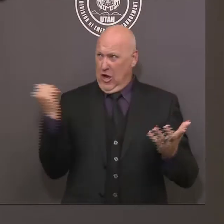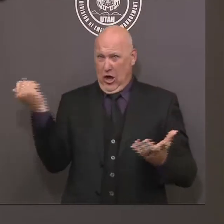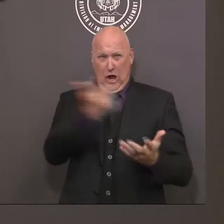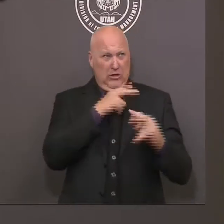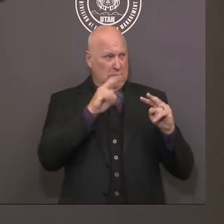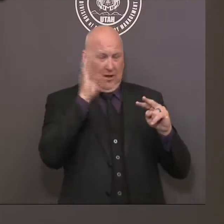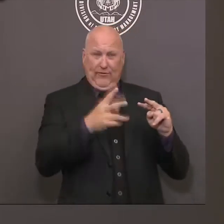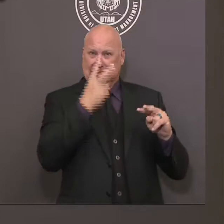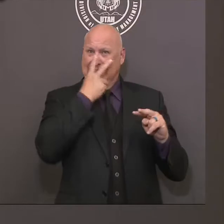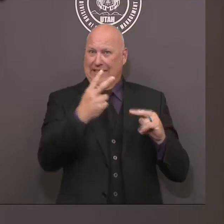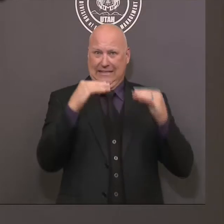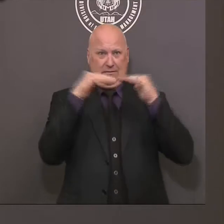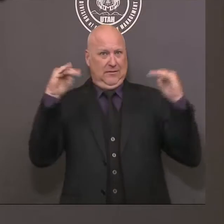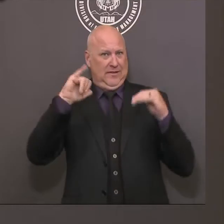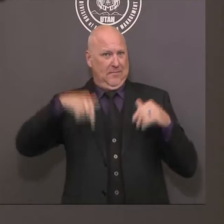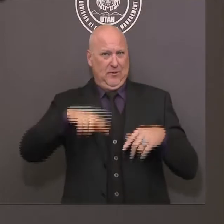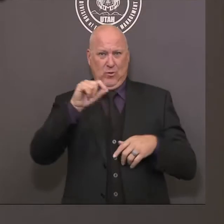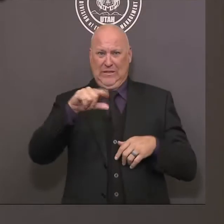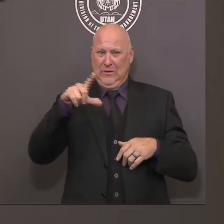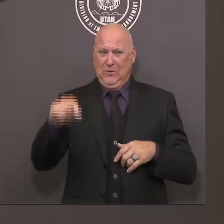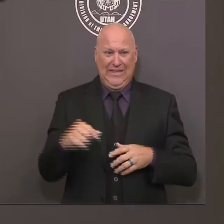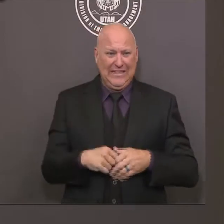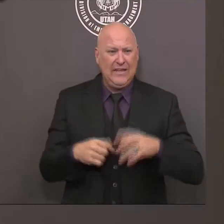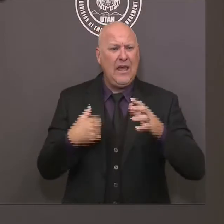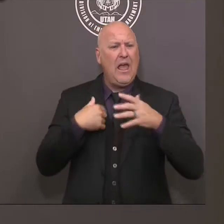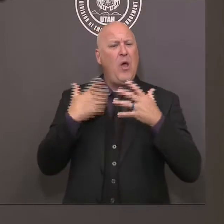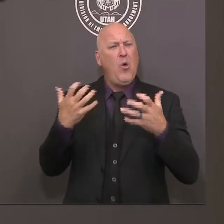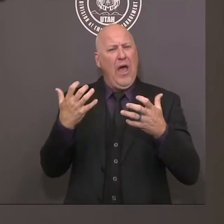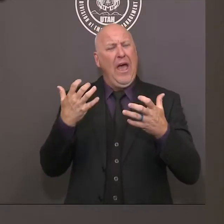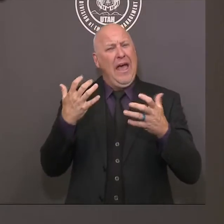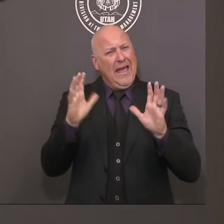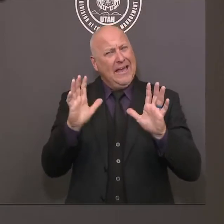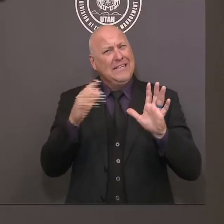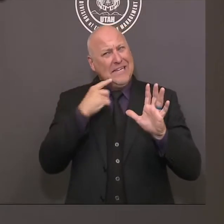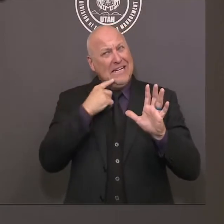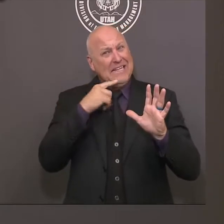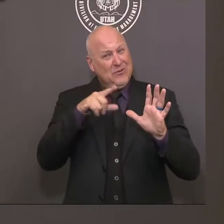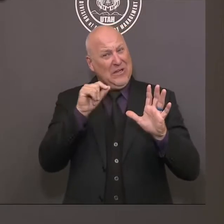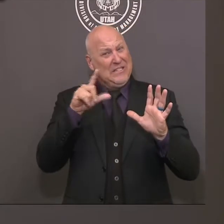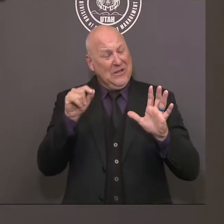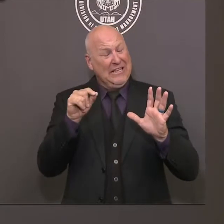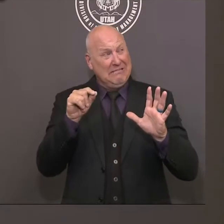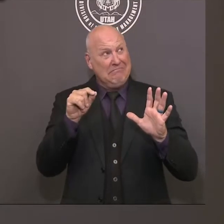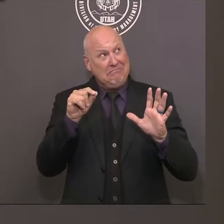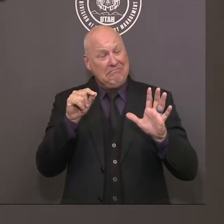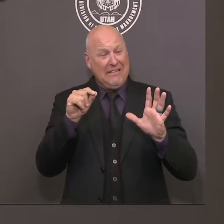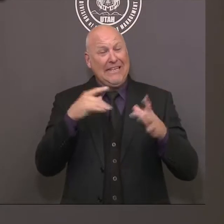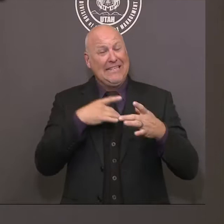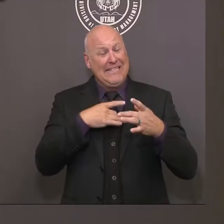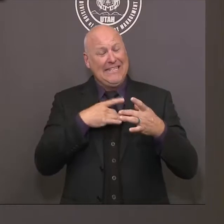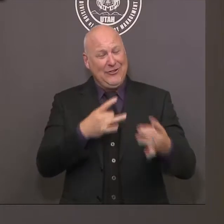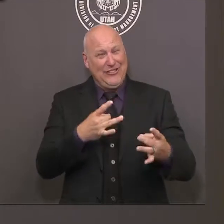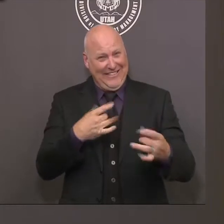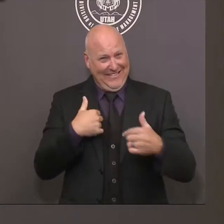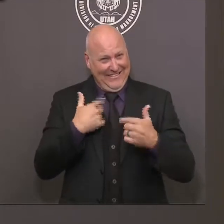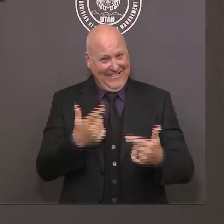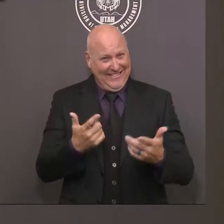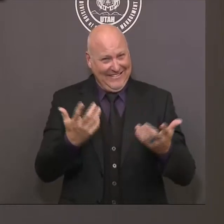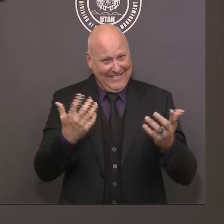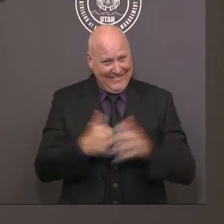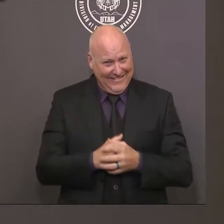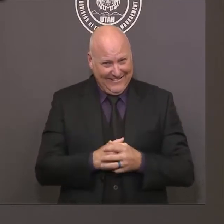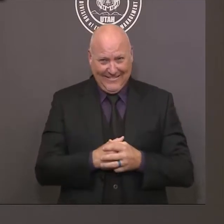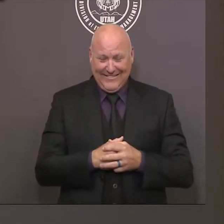in a conversation. We've faced significant challenges from our health perspective as well as economically, and